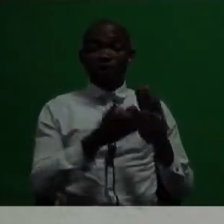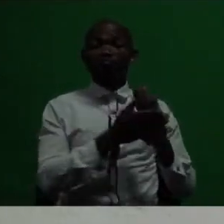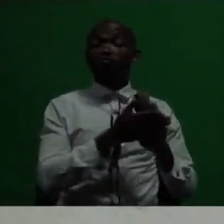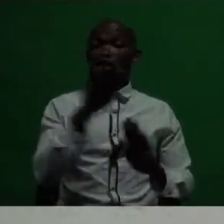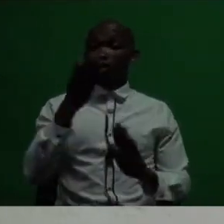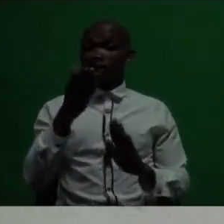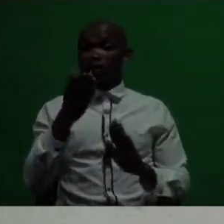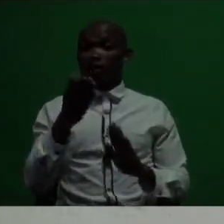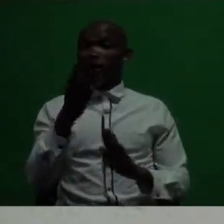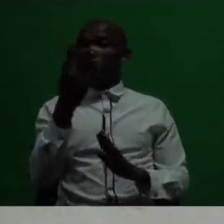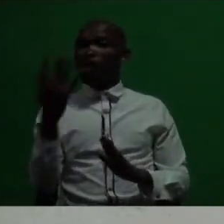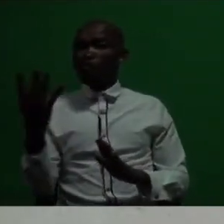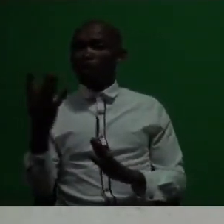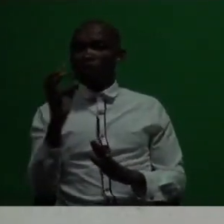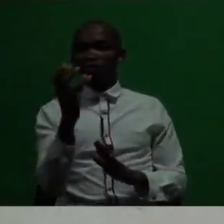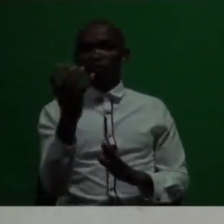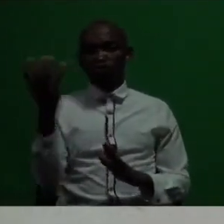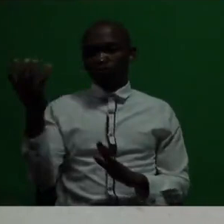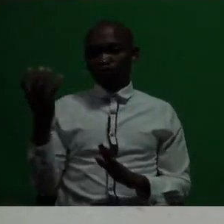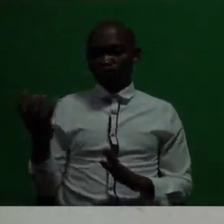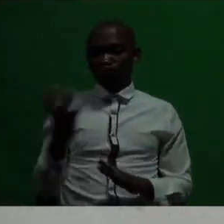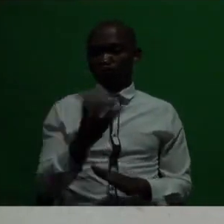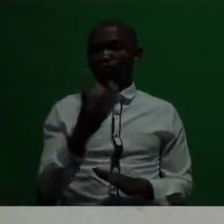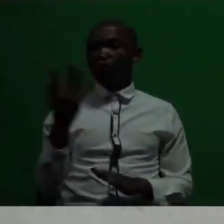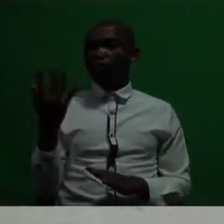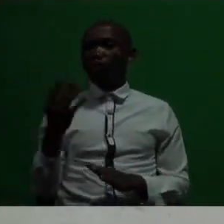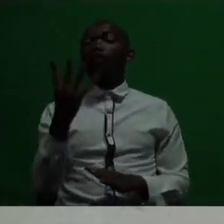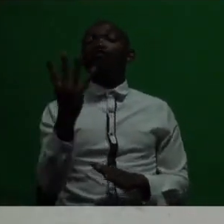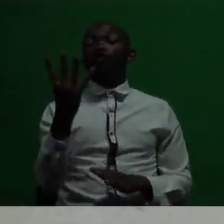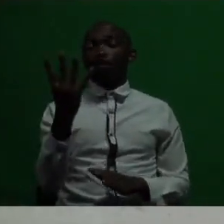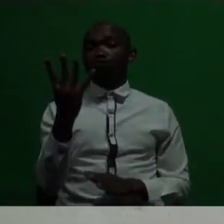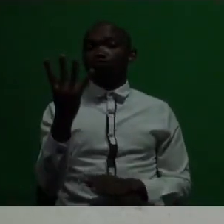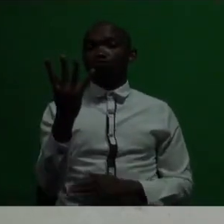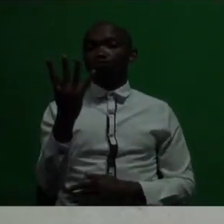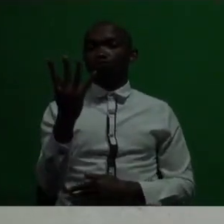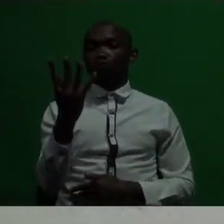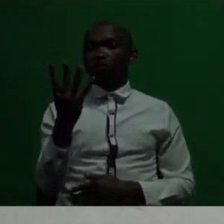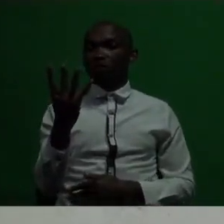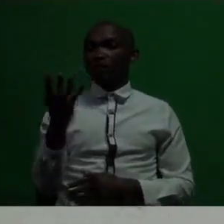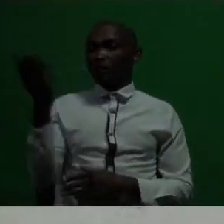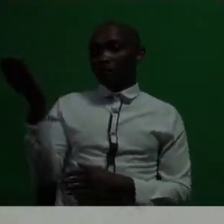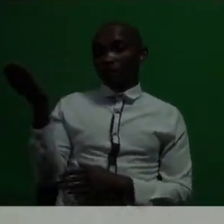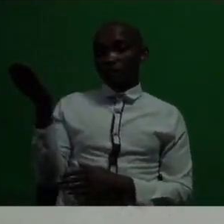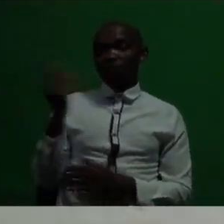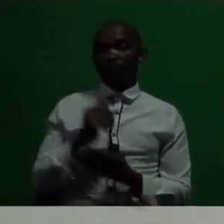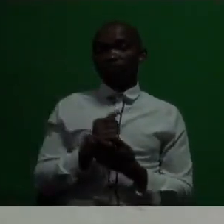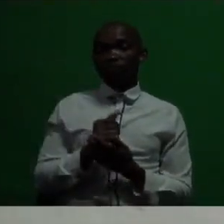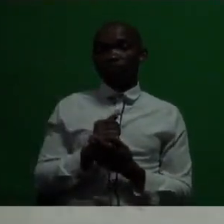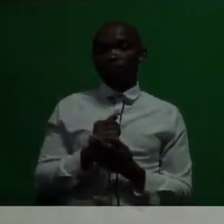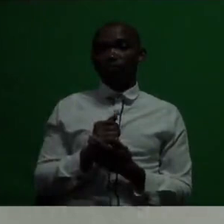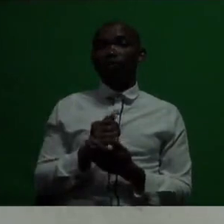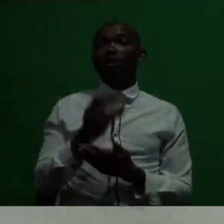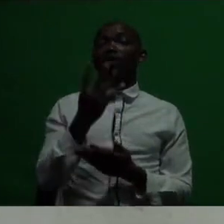Let us start. Yes? How many of these? Oh, 4. Thank you. And this